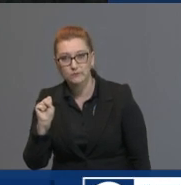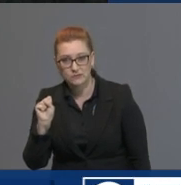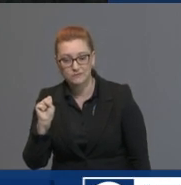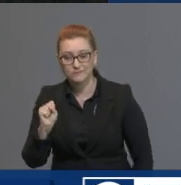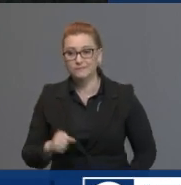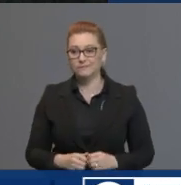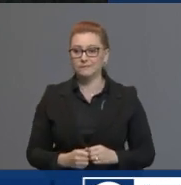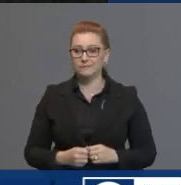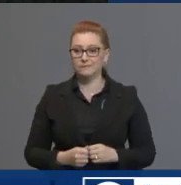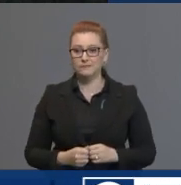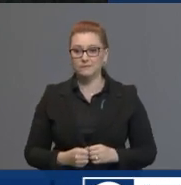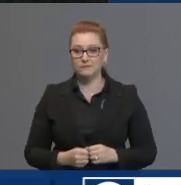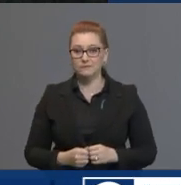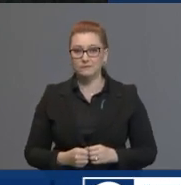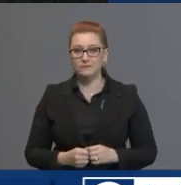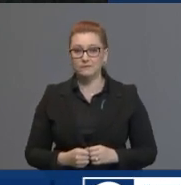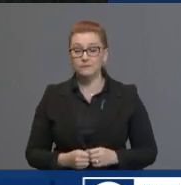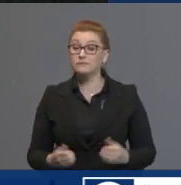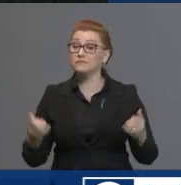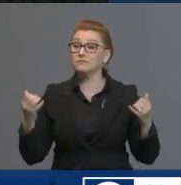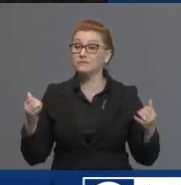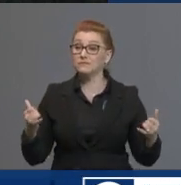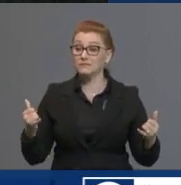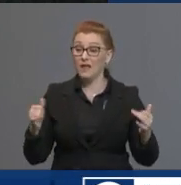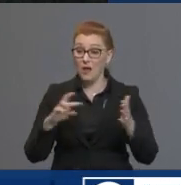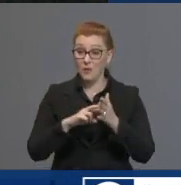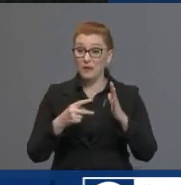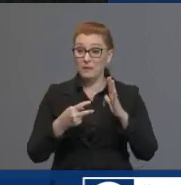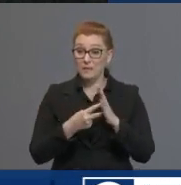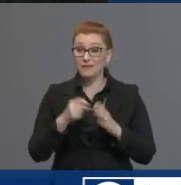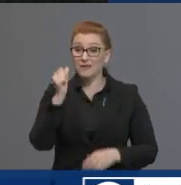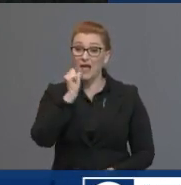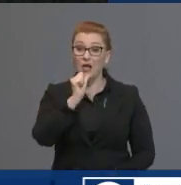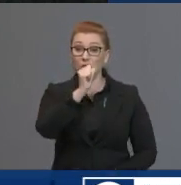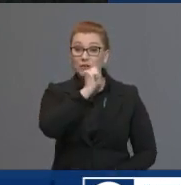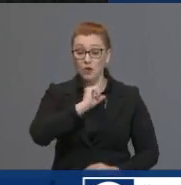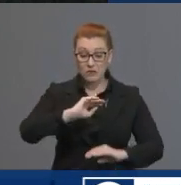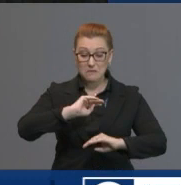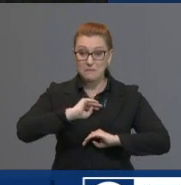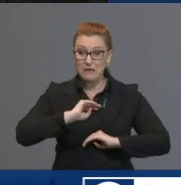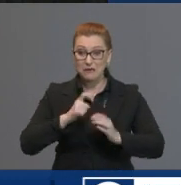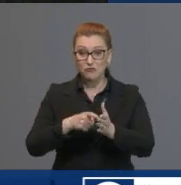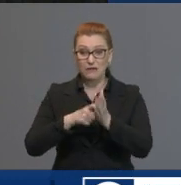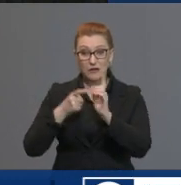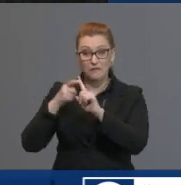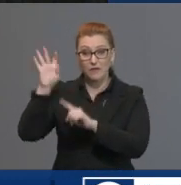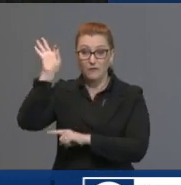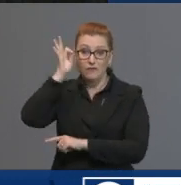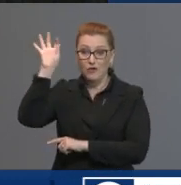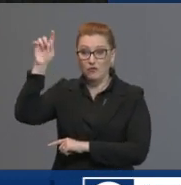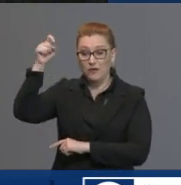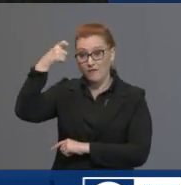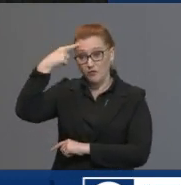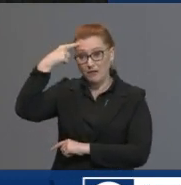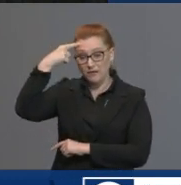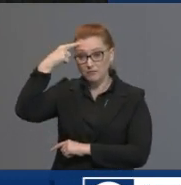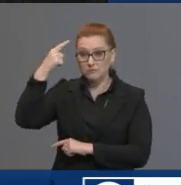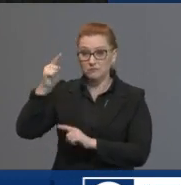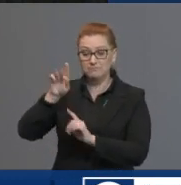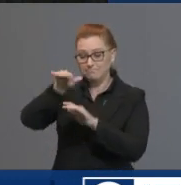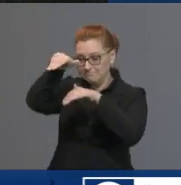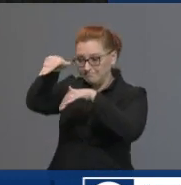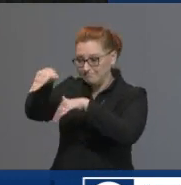So we in Arizona meet the White House gating criteria for symptoms for phase